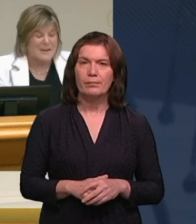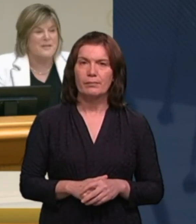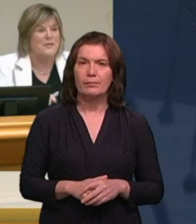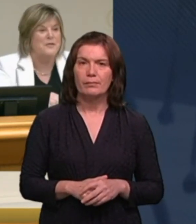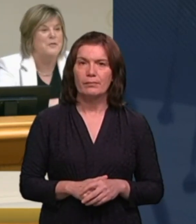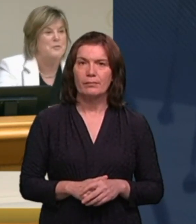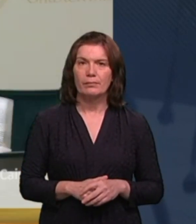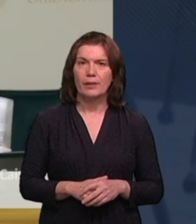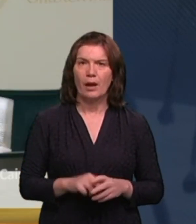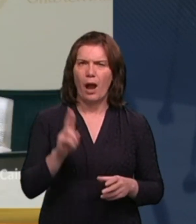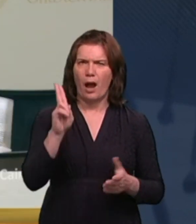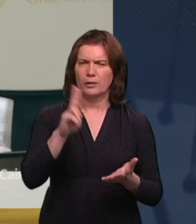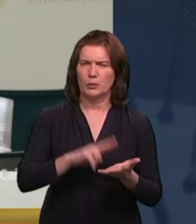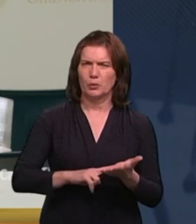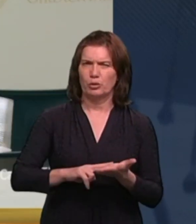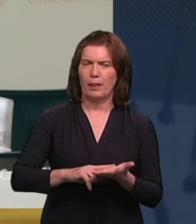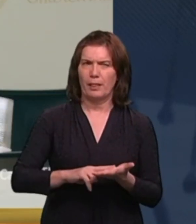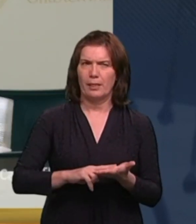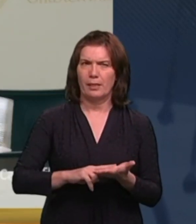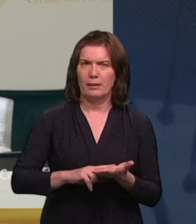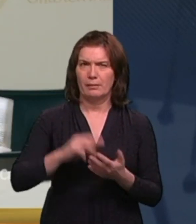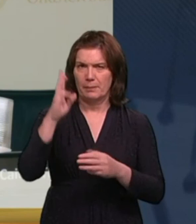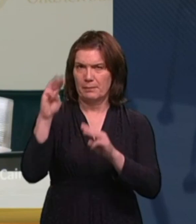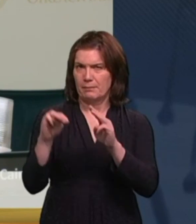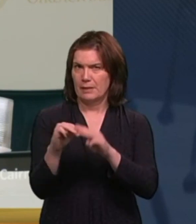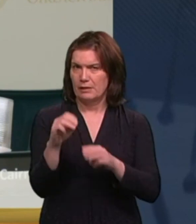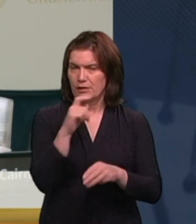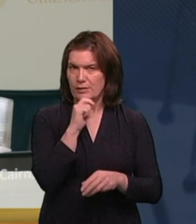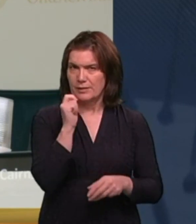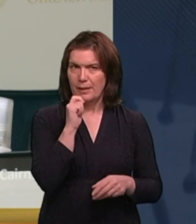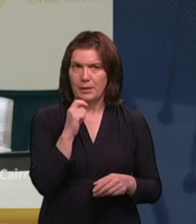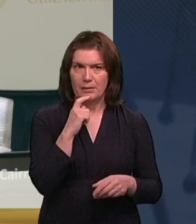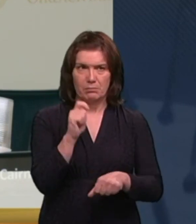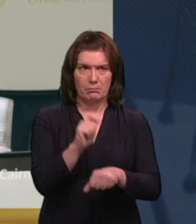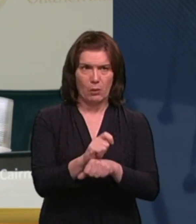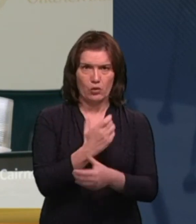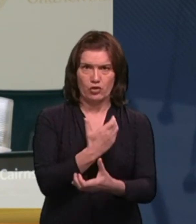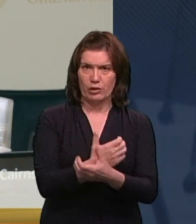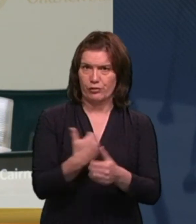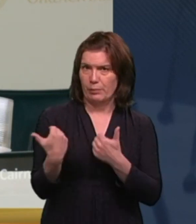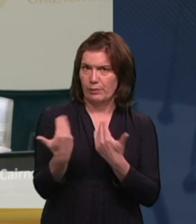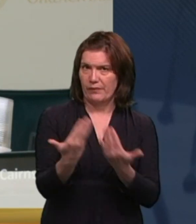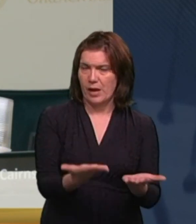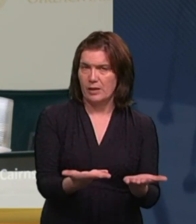Sorry, that is unusual, because the majority of children are provided